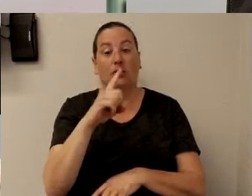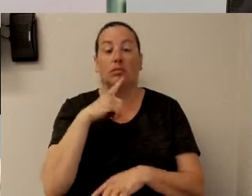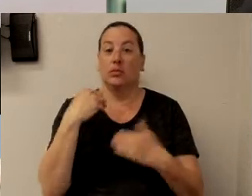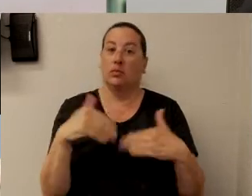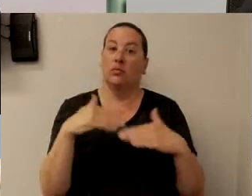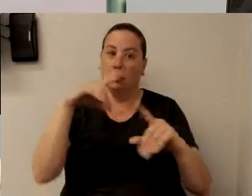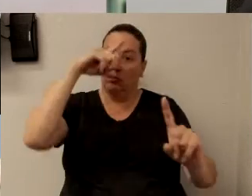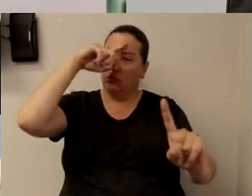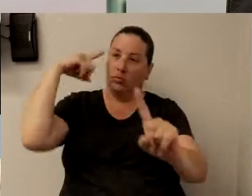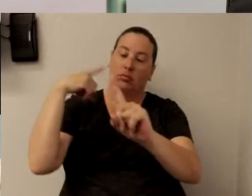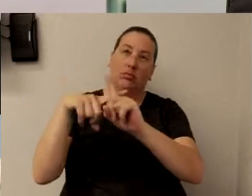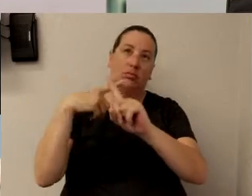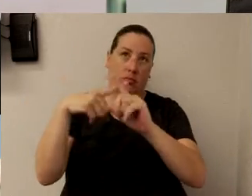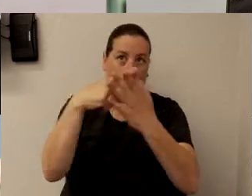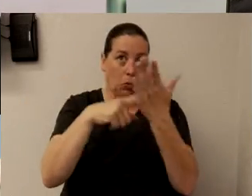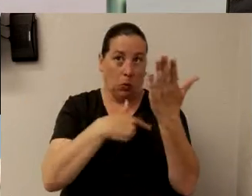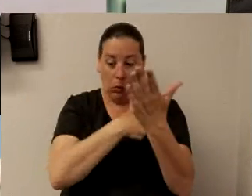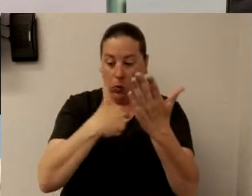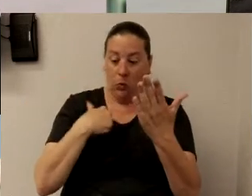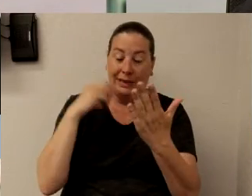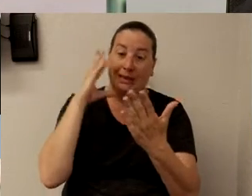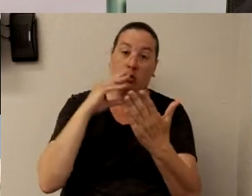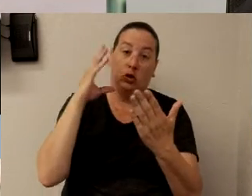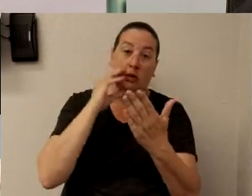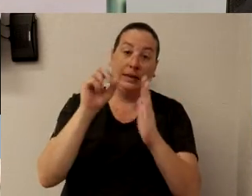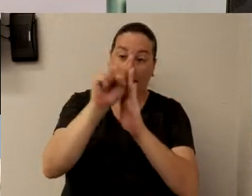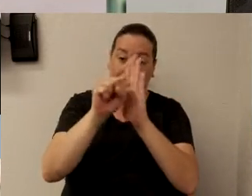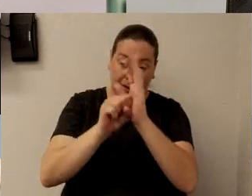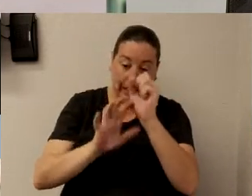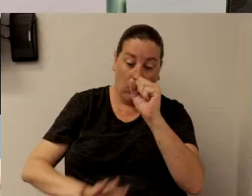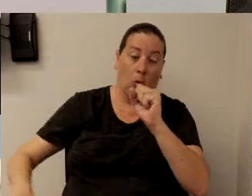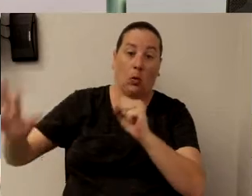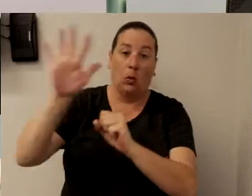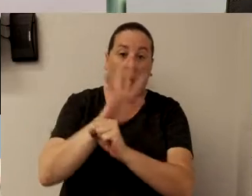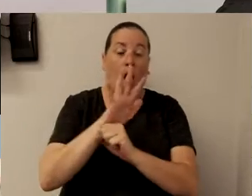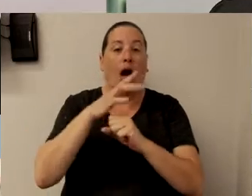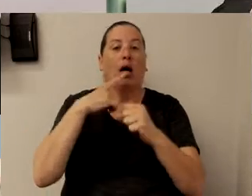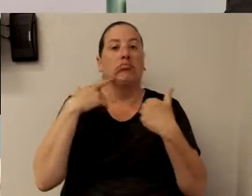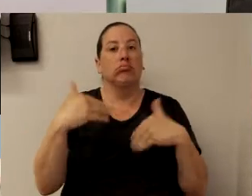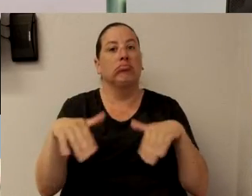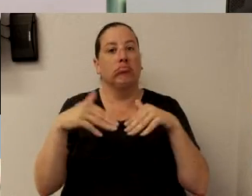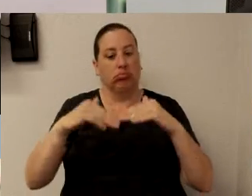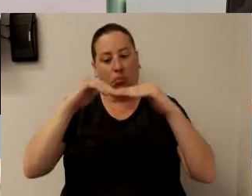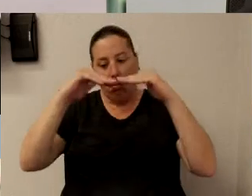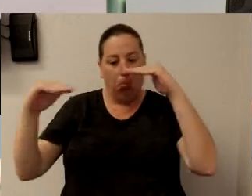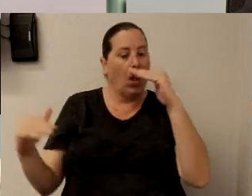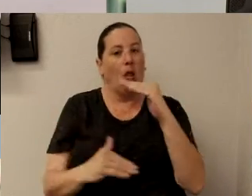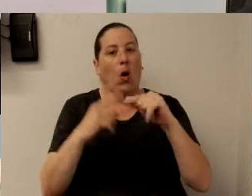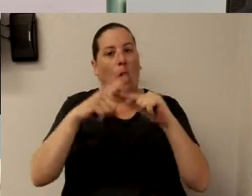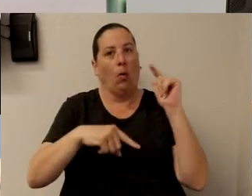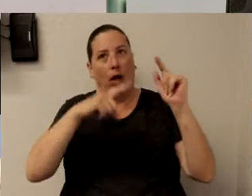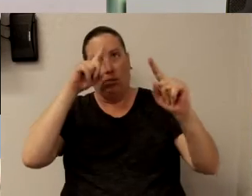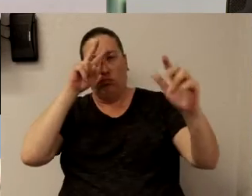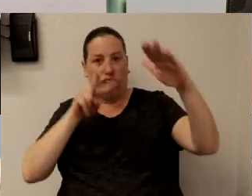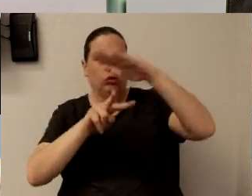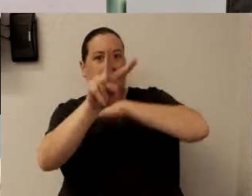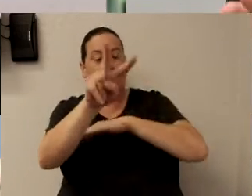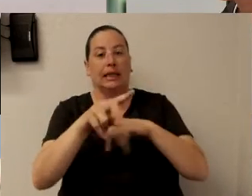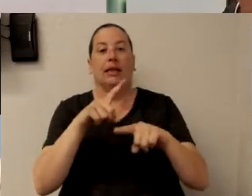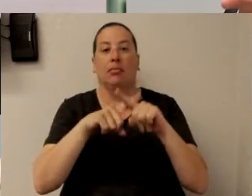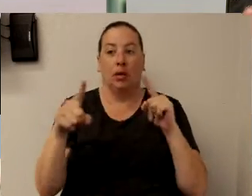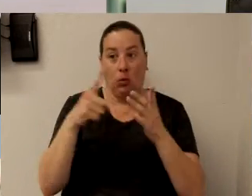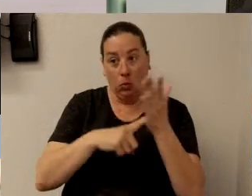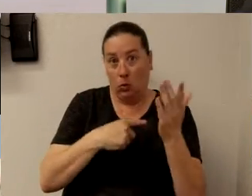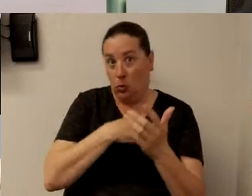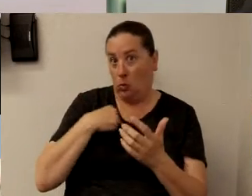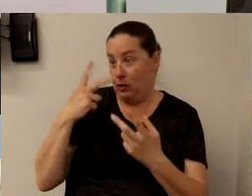experiencing statewide is actually well below what the models were initially predicting. But that's what we're also seeing in Tulare County.